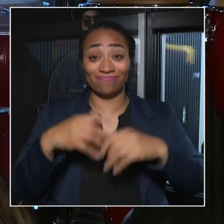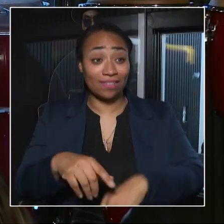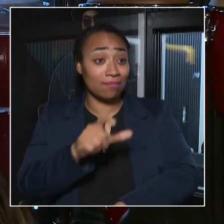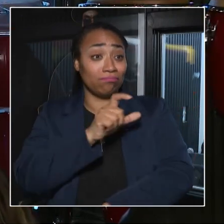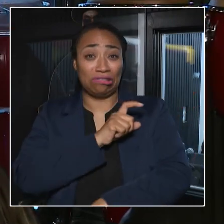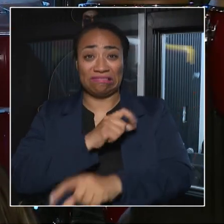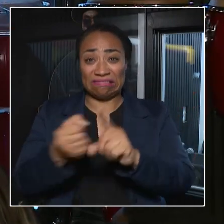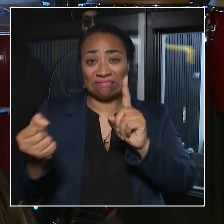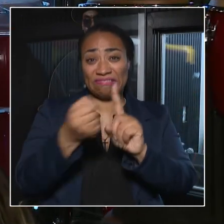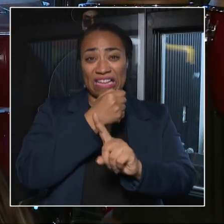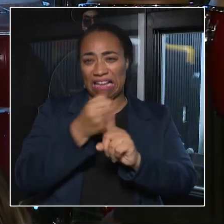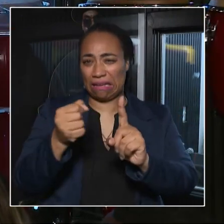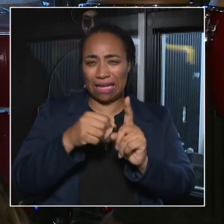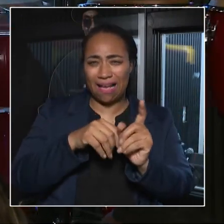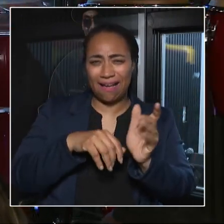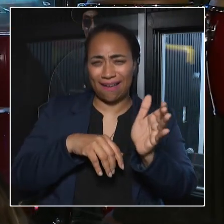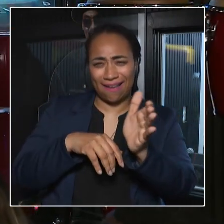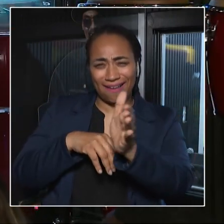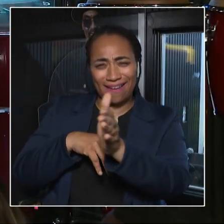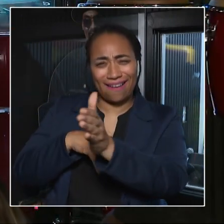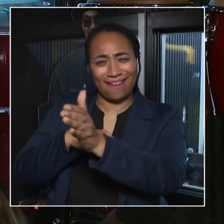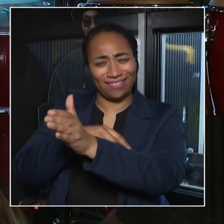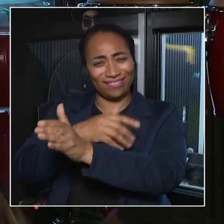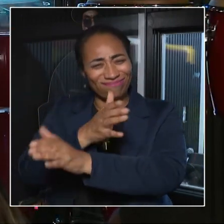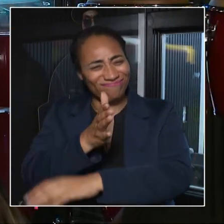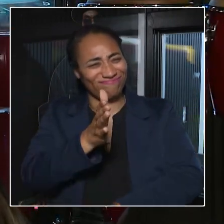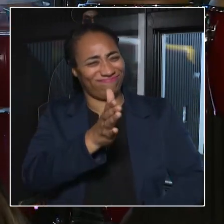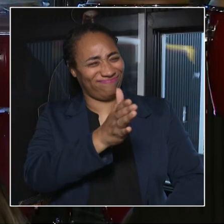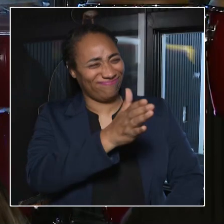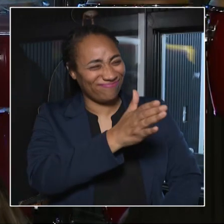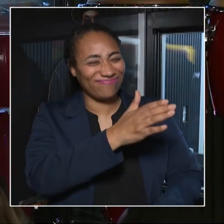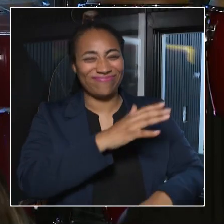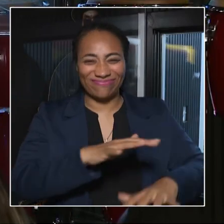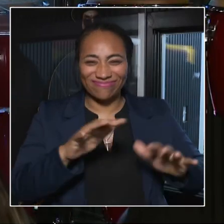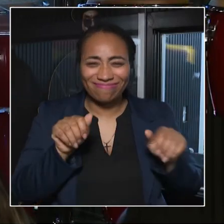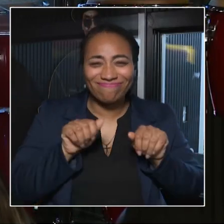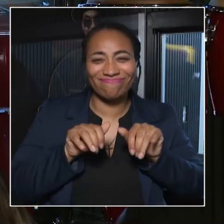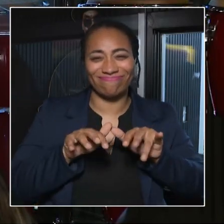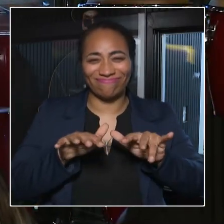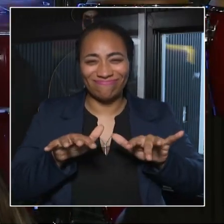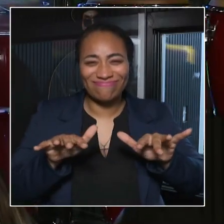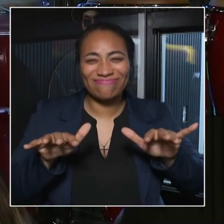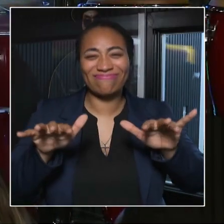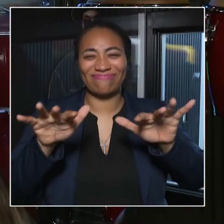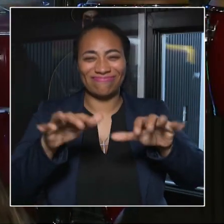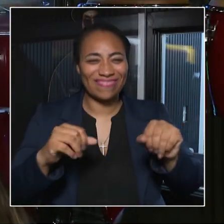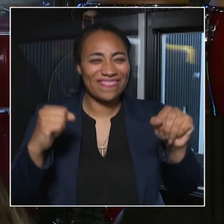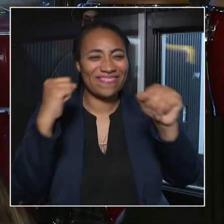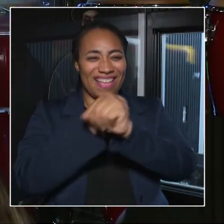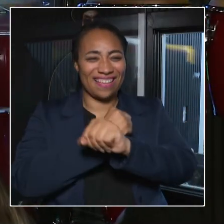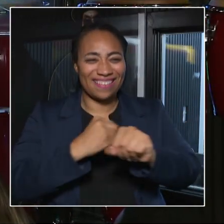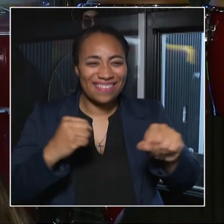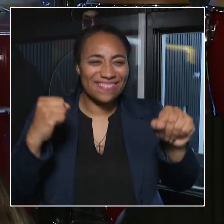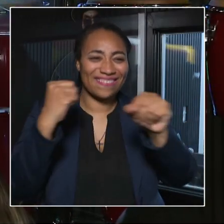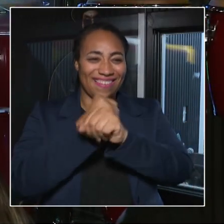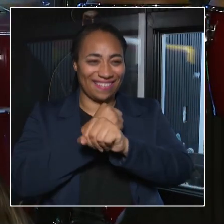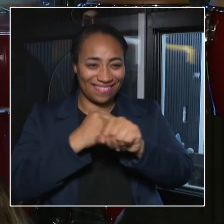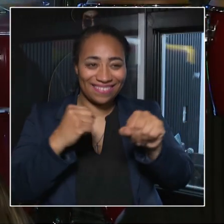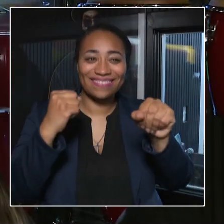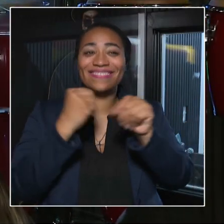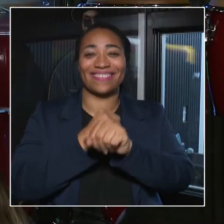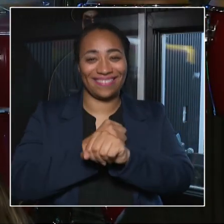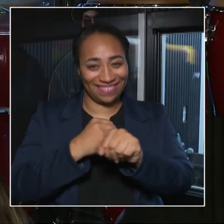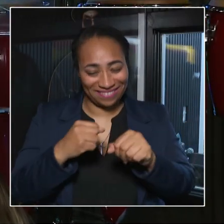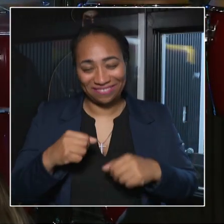Yeah, I gotta thank Chuck Brown, oh, for putting it down and keep the